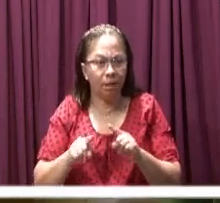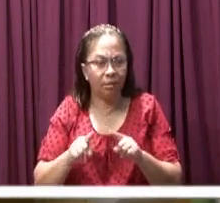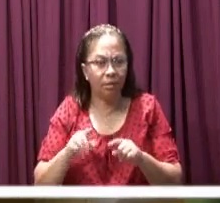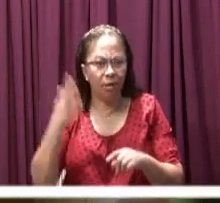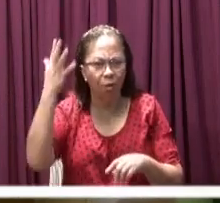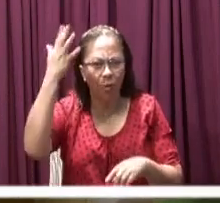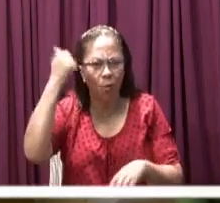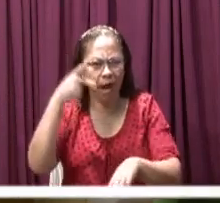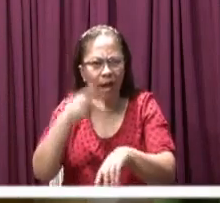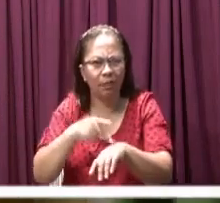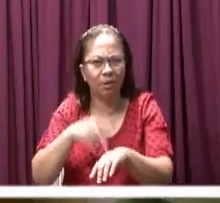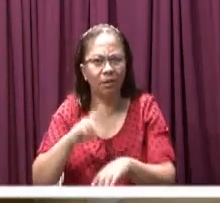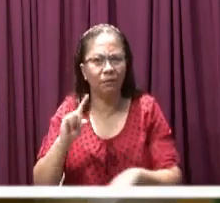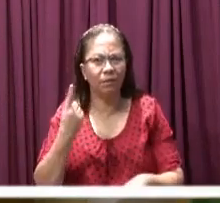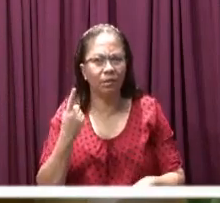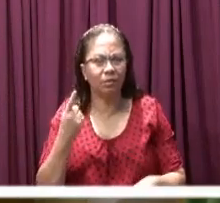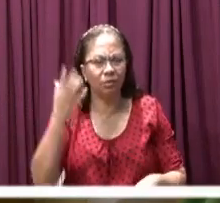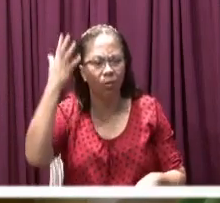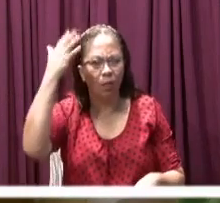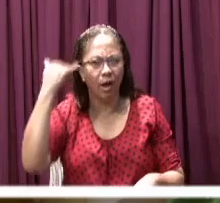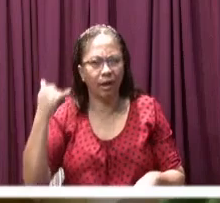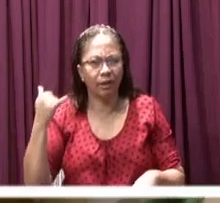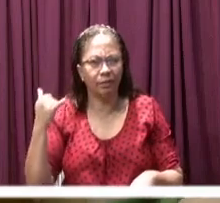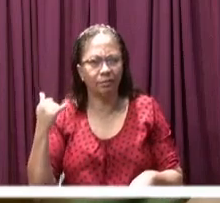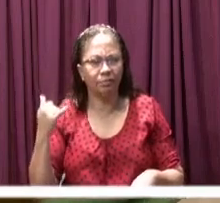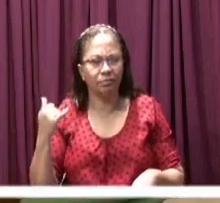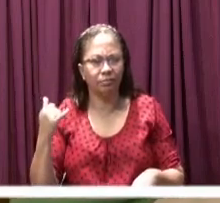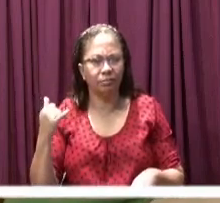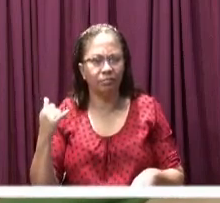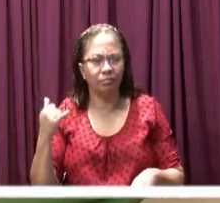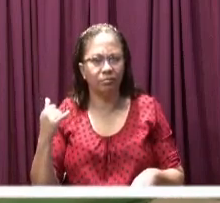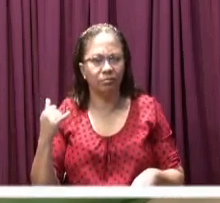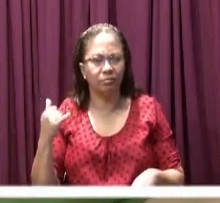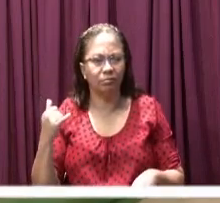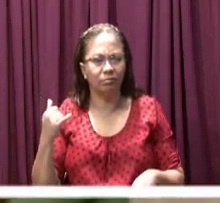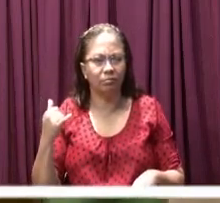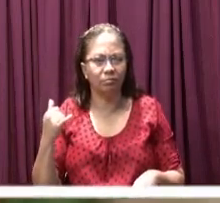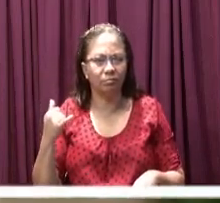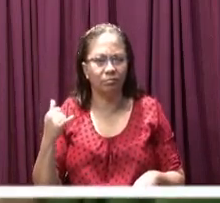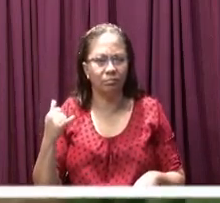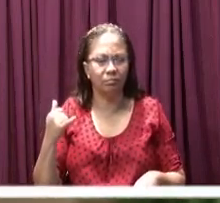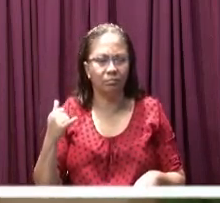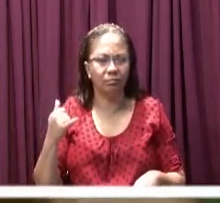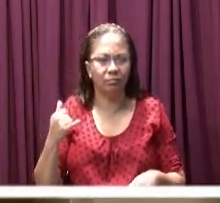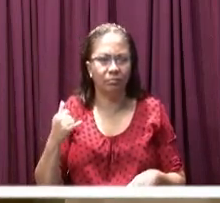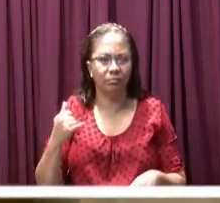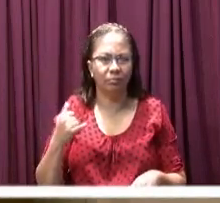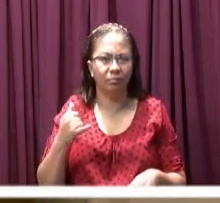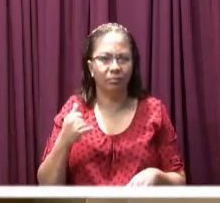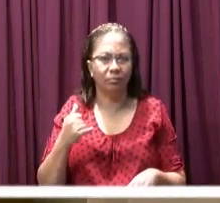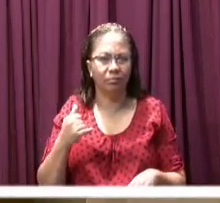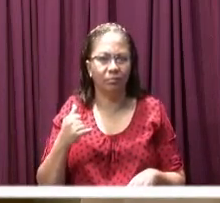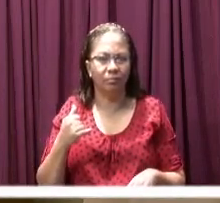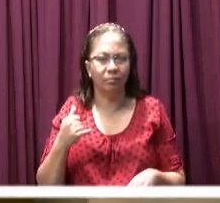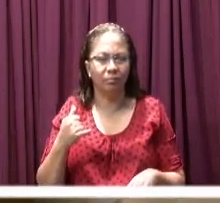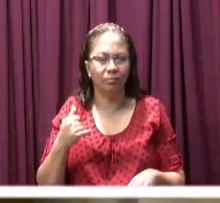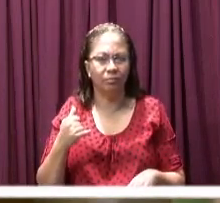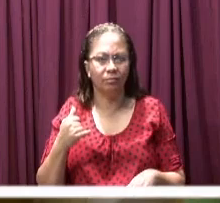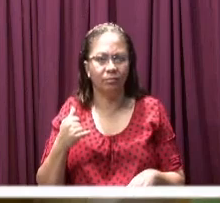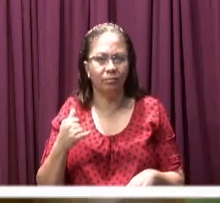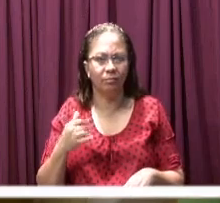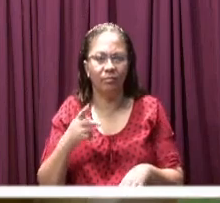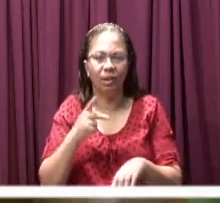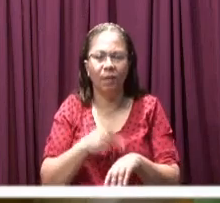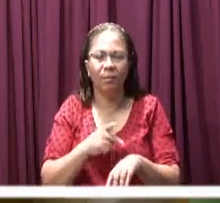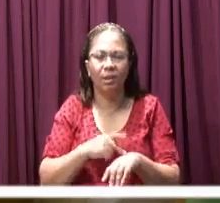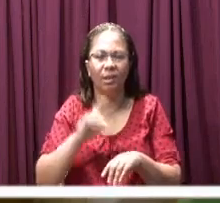the first of all the apostles. Or some will say, the first of equals. And we